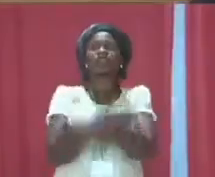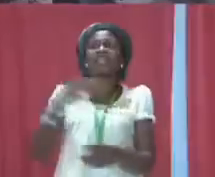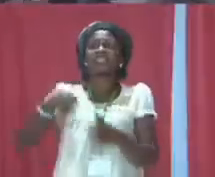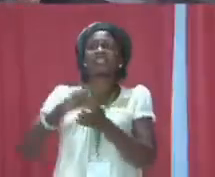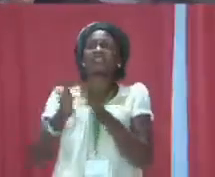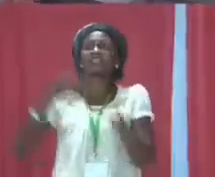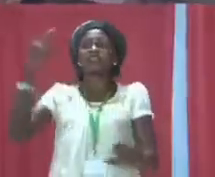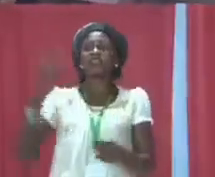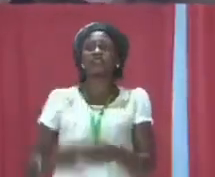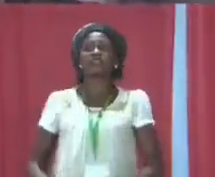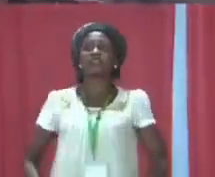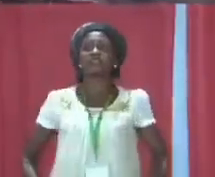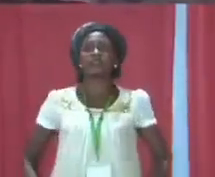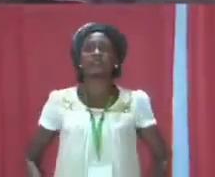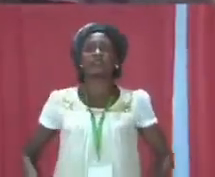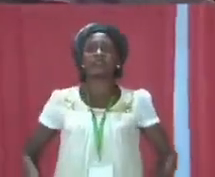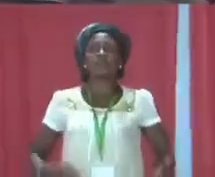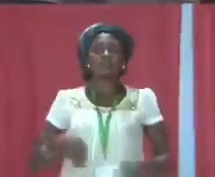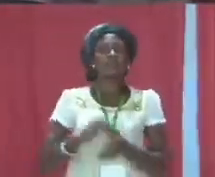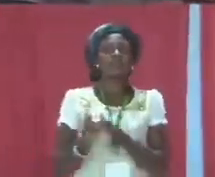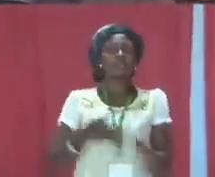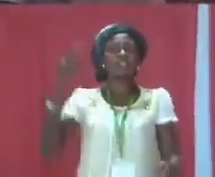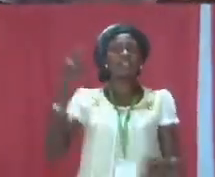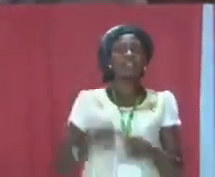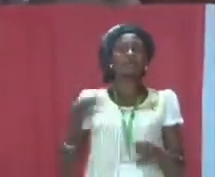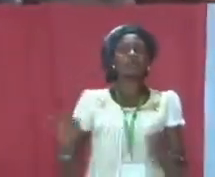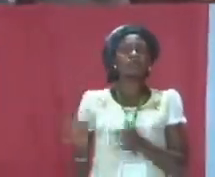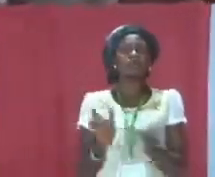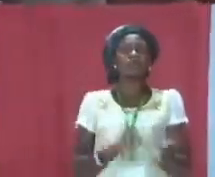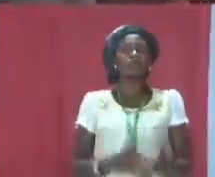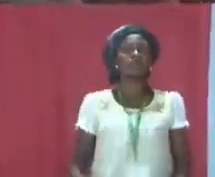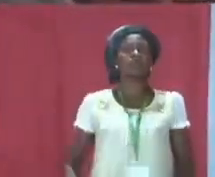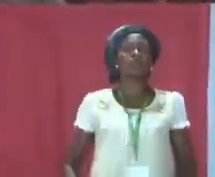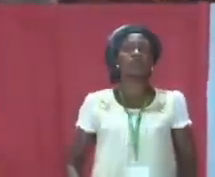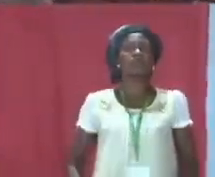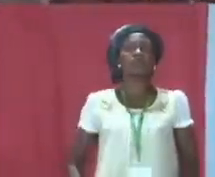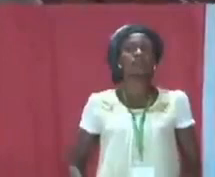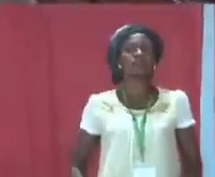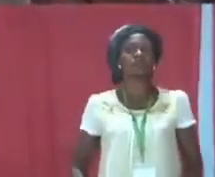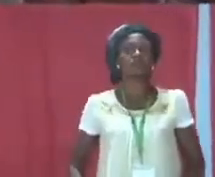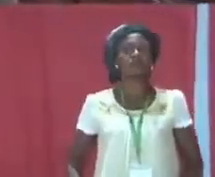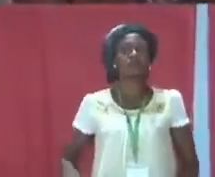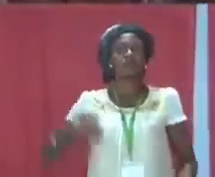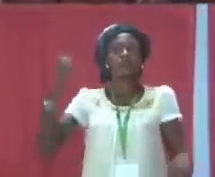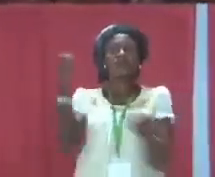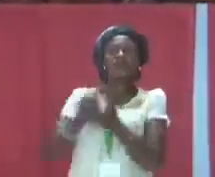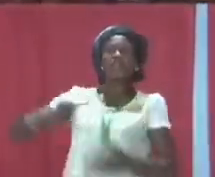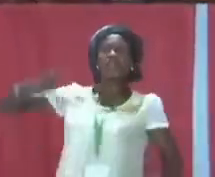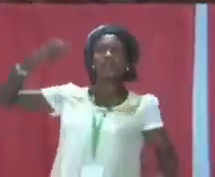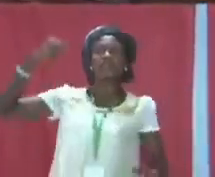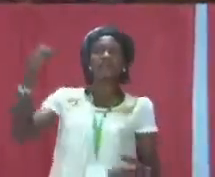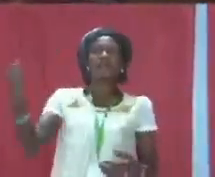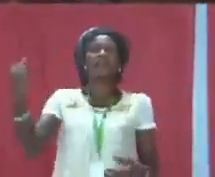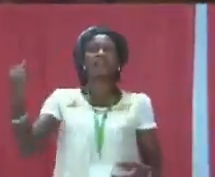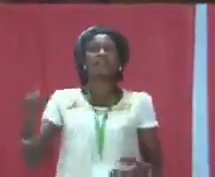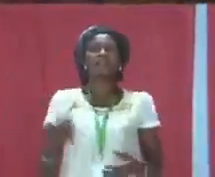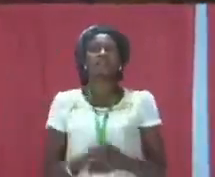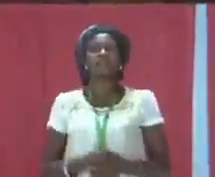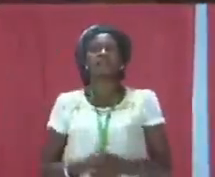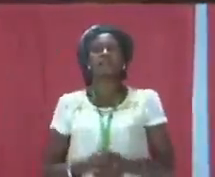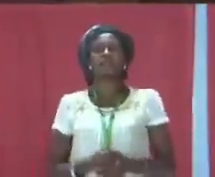tonight. In the name of Jesus. Let me hear you say amen to that.